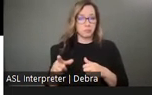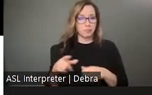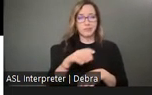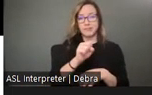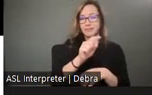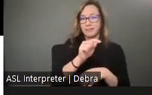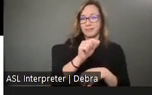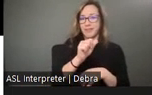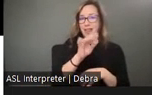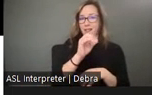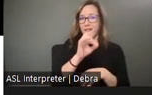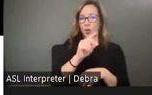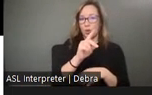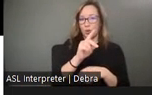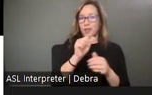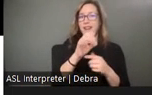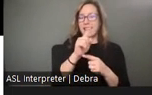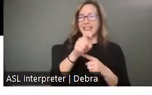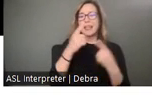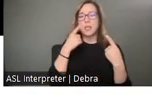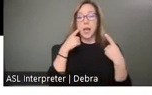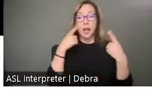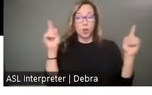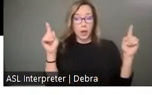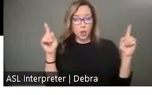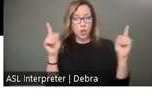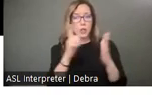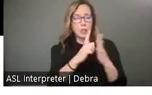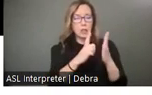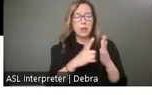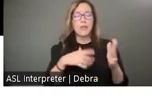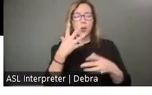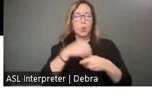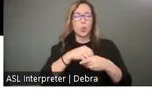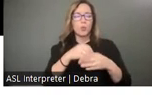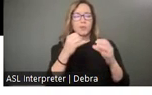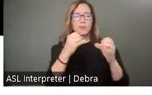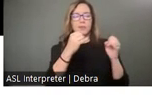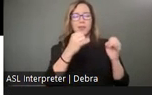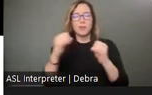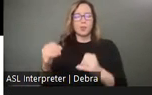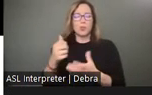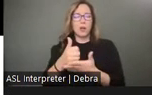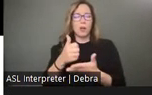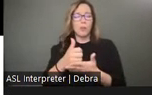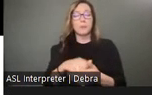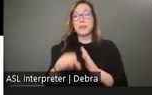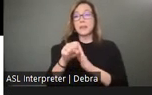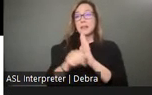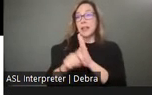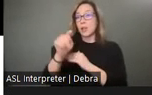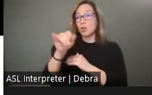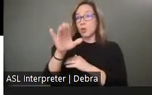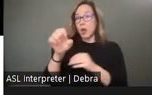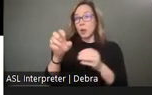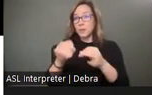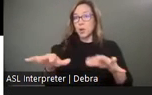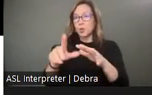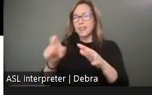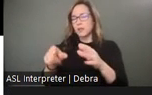do need a declaration that includes individual assistance. The state, tribe, and territory would need to assess the